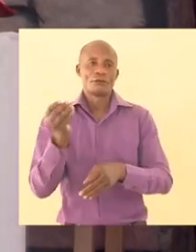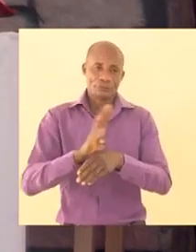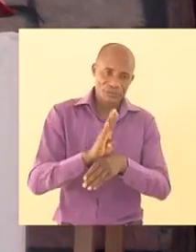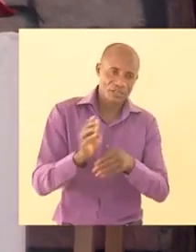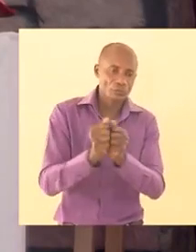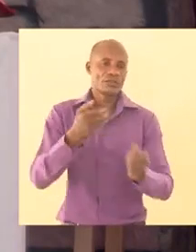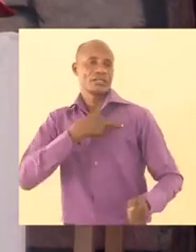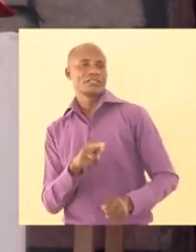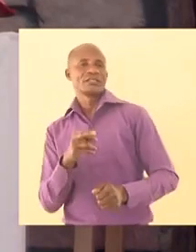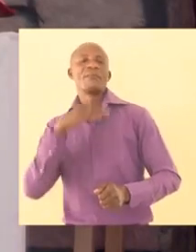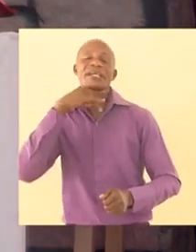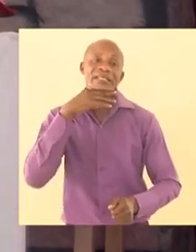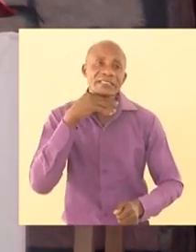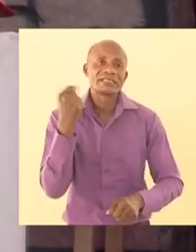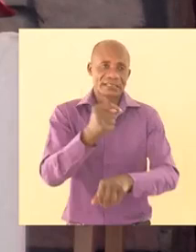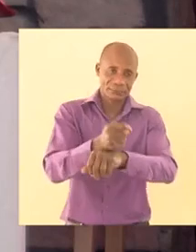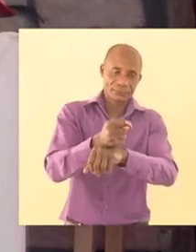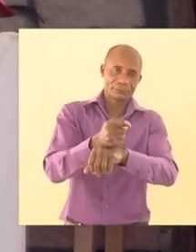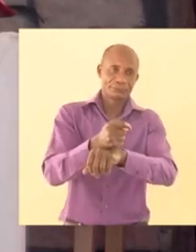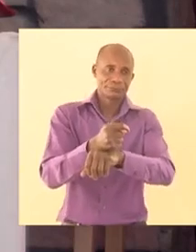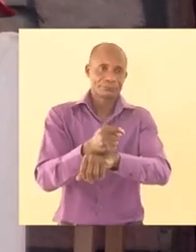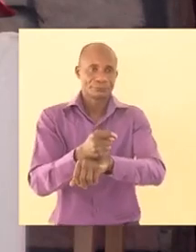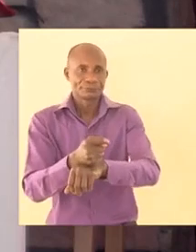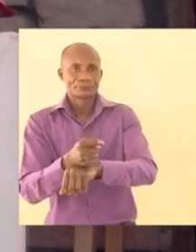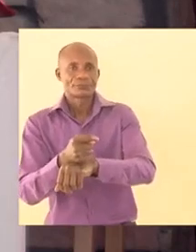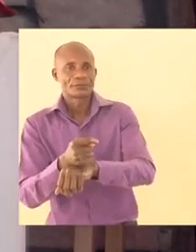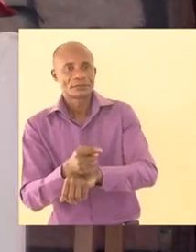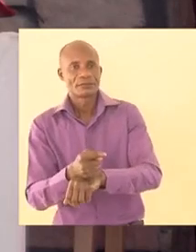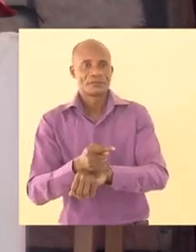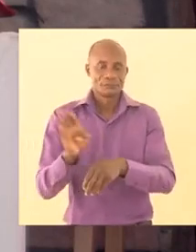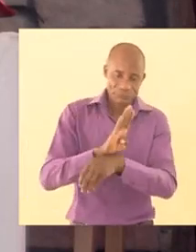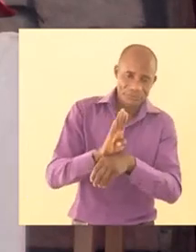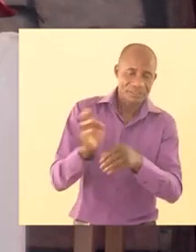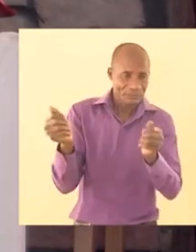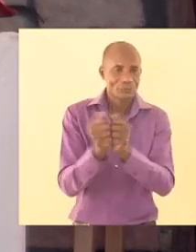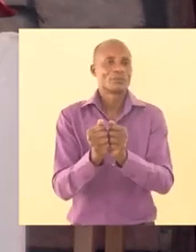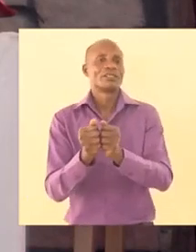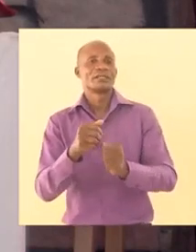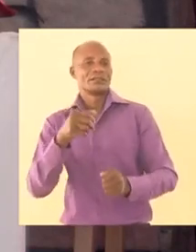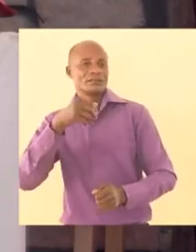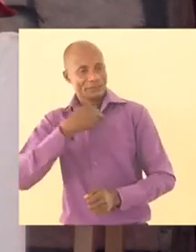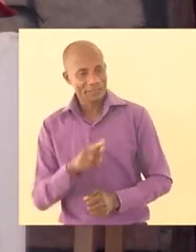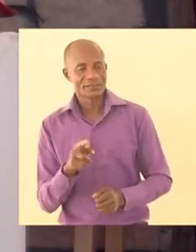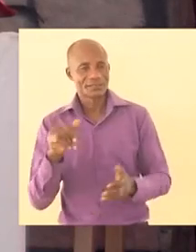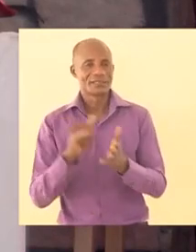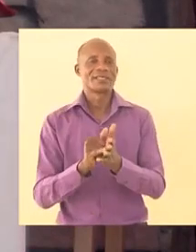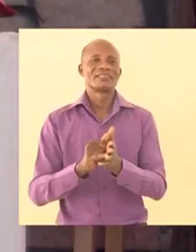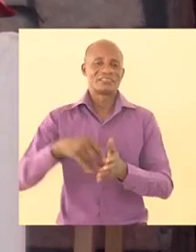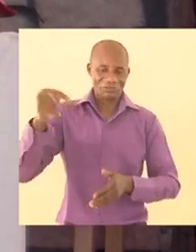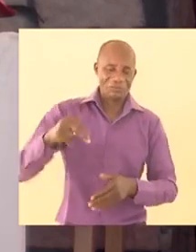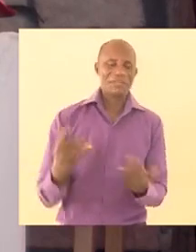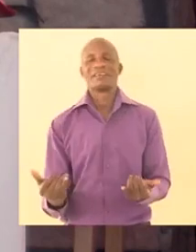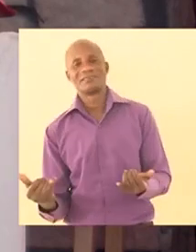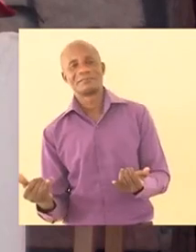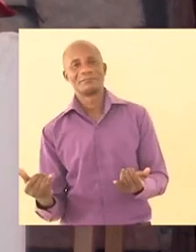religion and the desecration of the temple. Commercialization of religion that, as I said, has become legal. So there are certain things that become